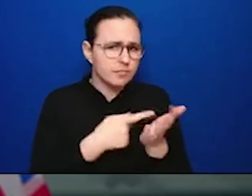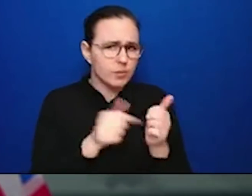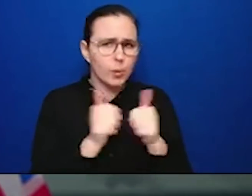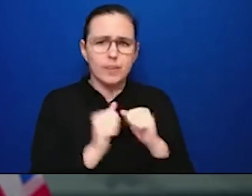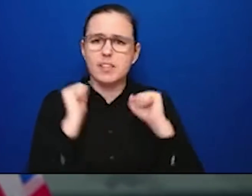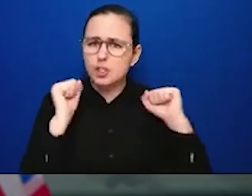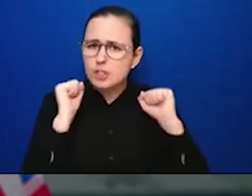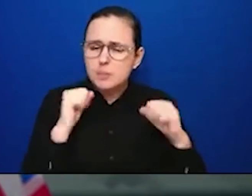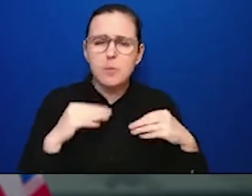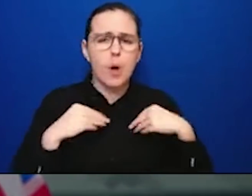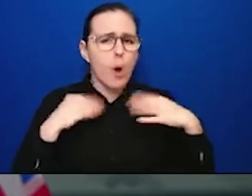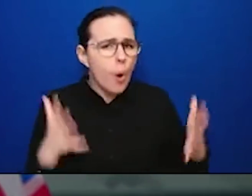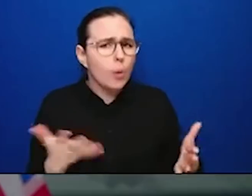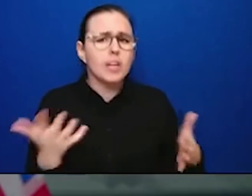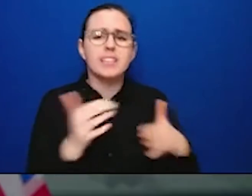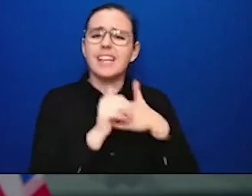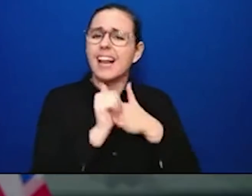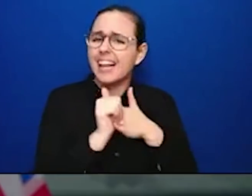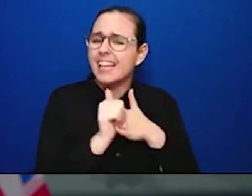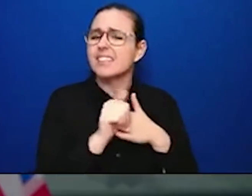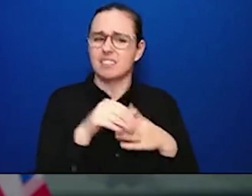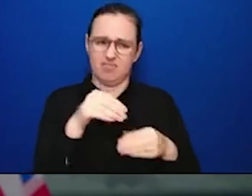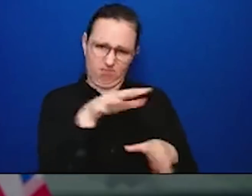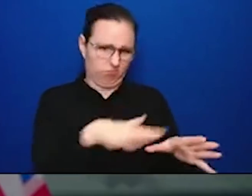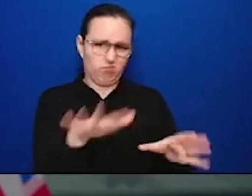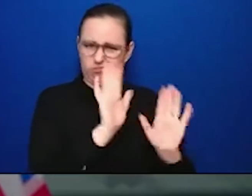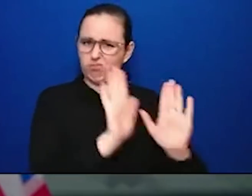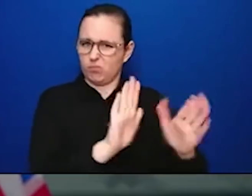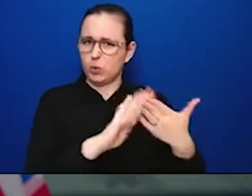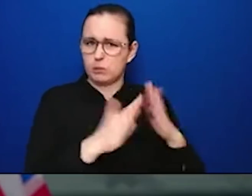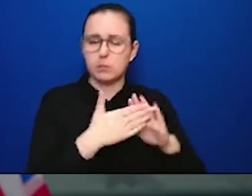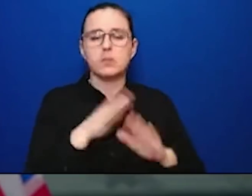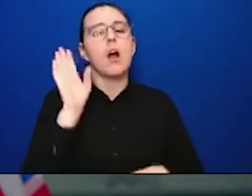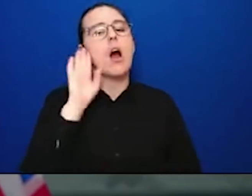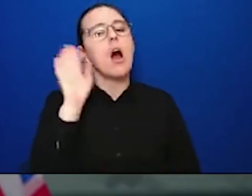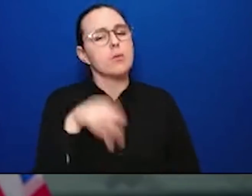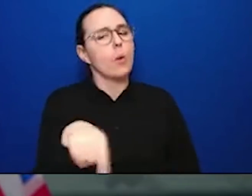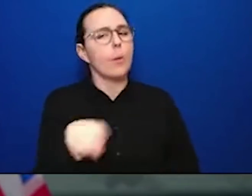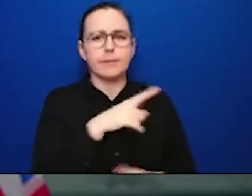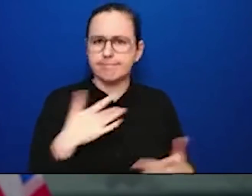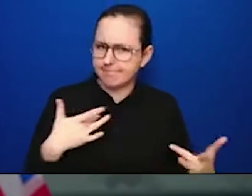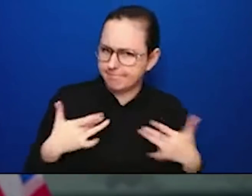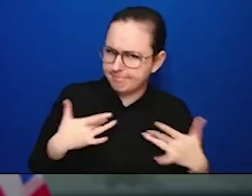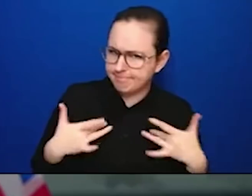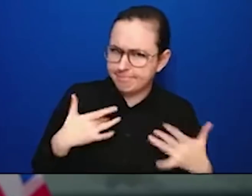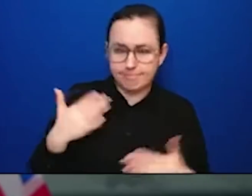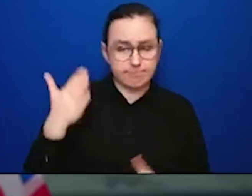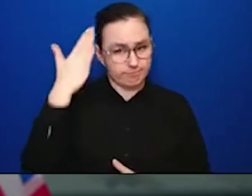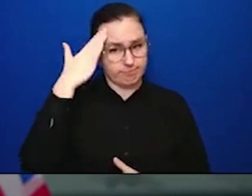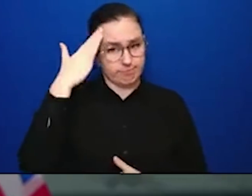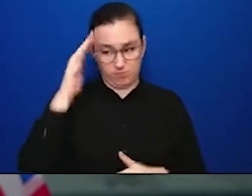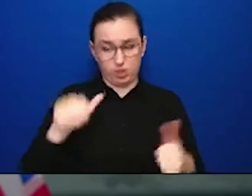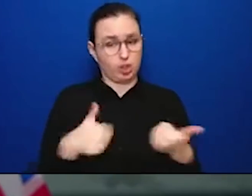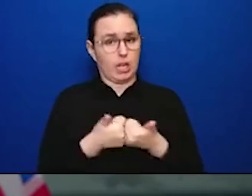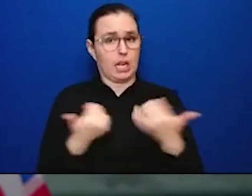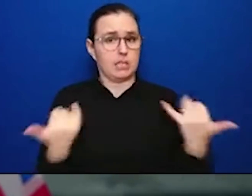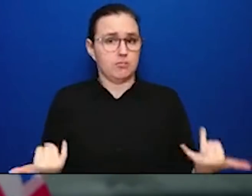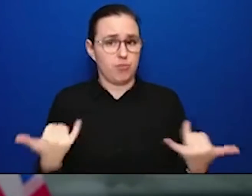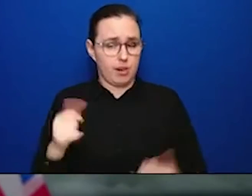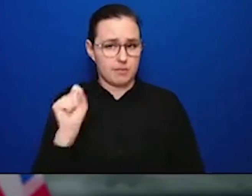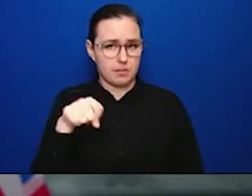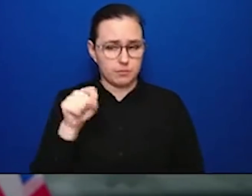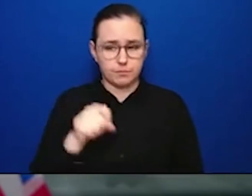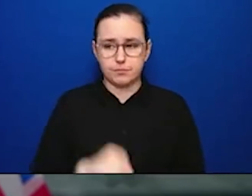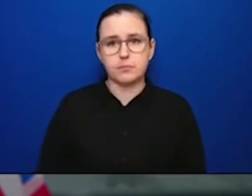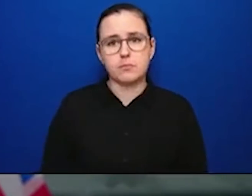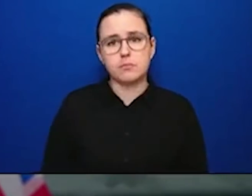restrictions in. And I know these are challenging times. And I can tell you that, you know, this isn't about skirting and bending the rules. And some of